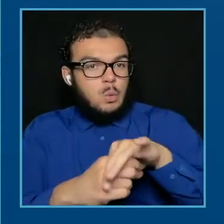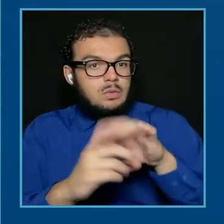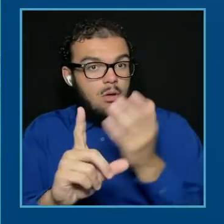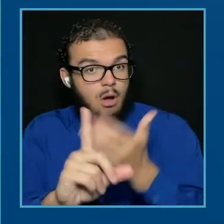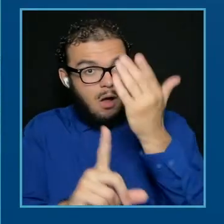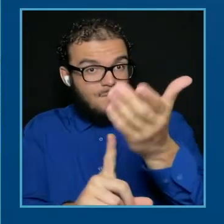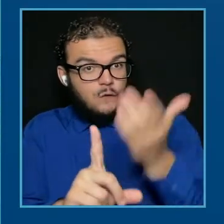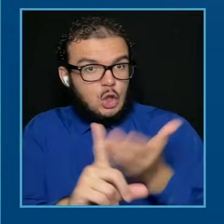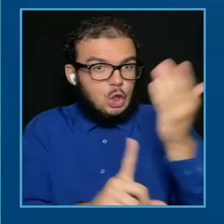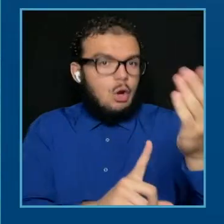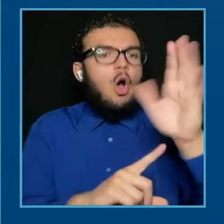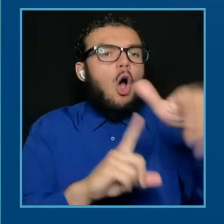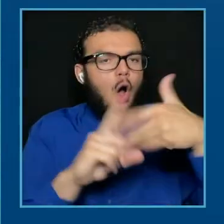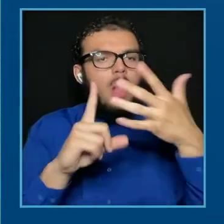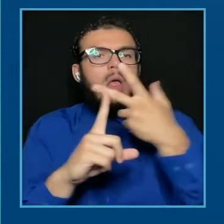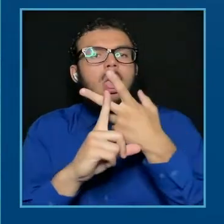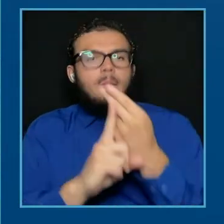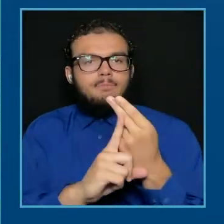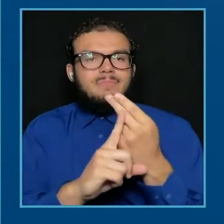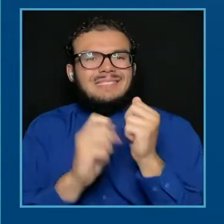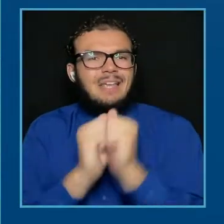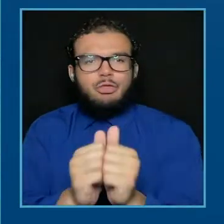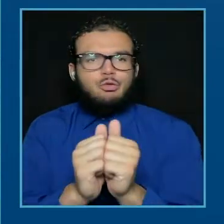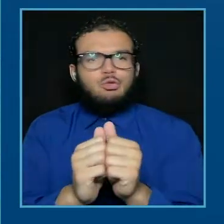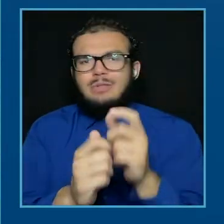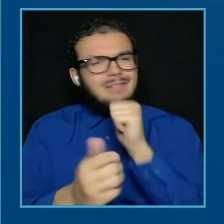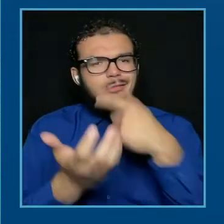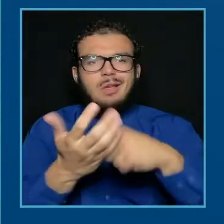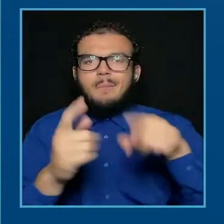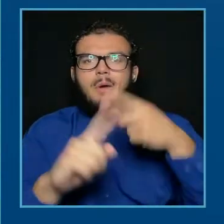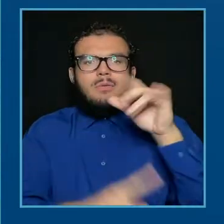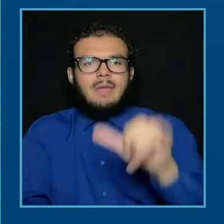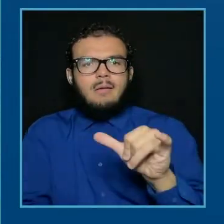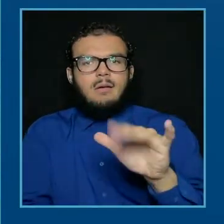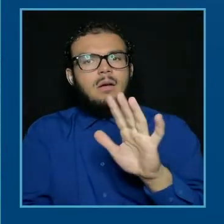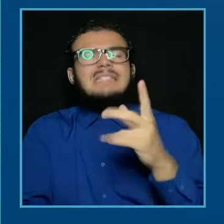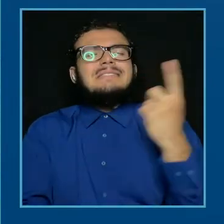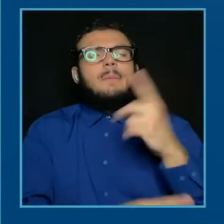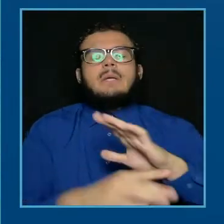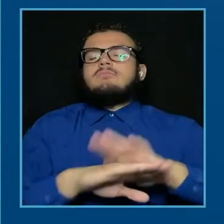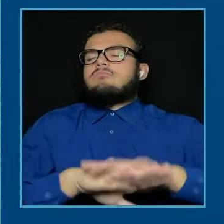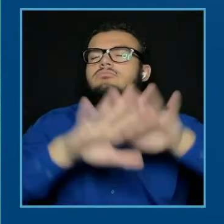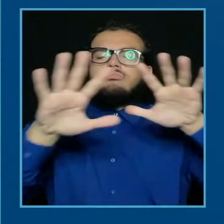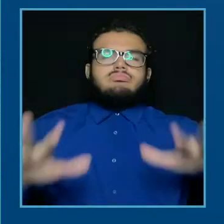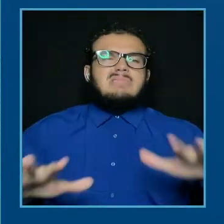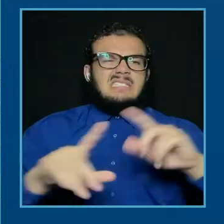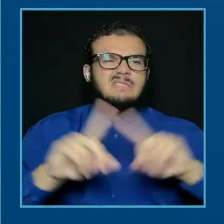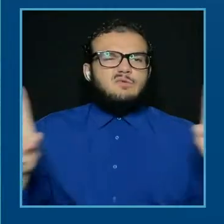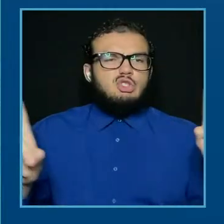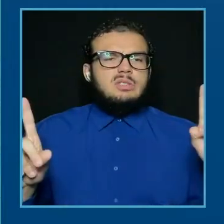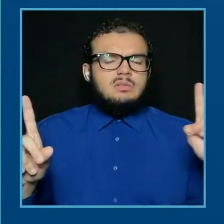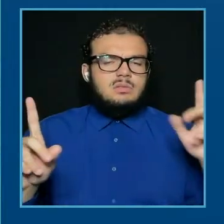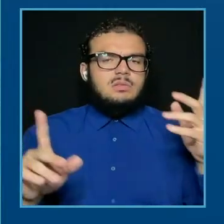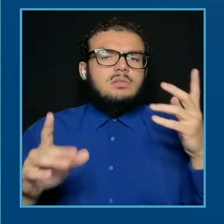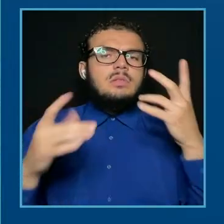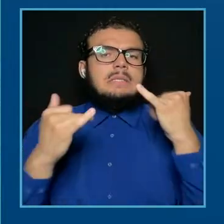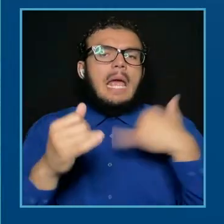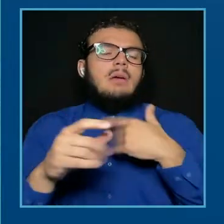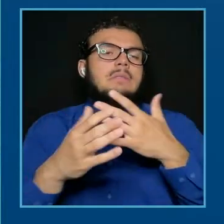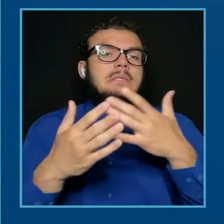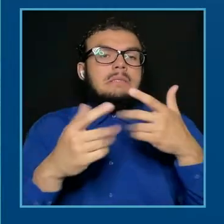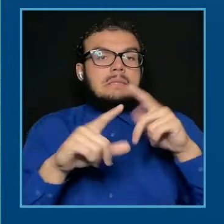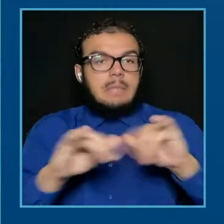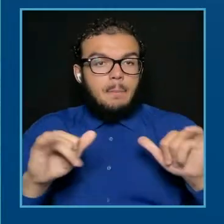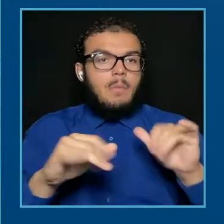them tallied together. That's not what this is talking about. This is talking about something completely different, where you're simultaneously